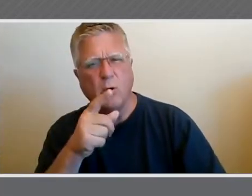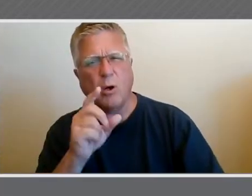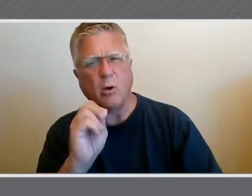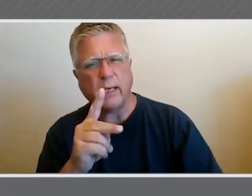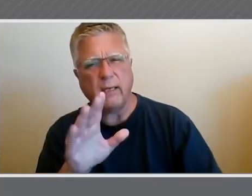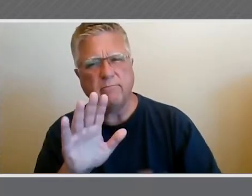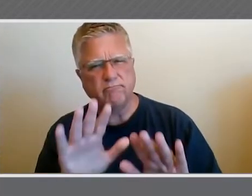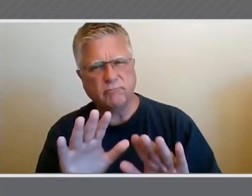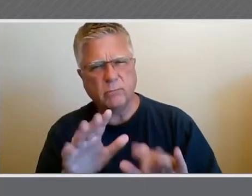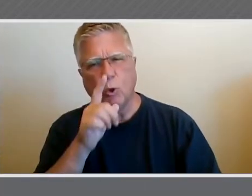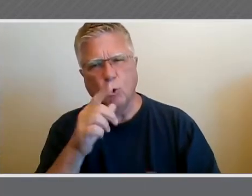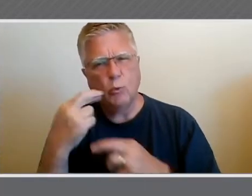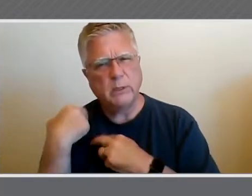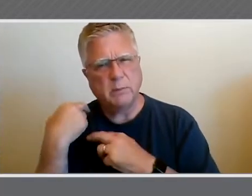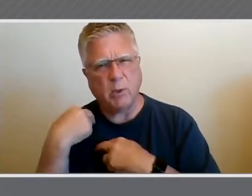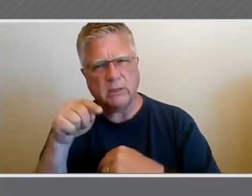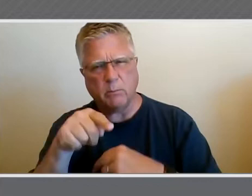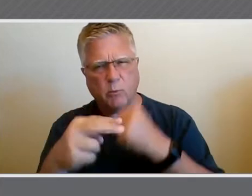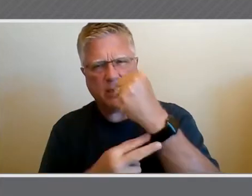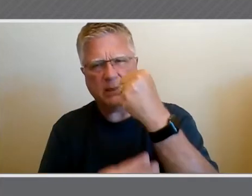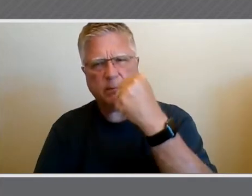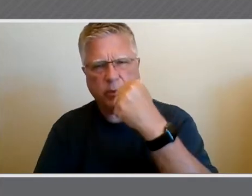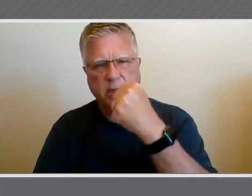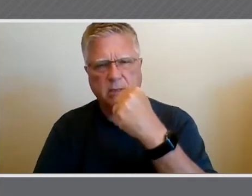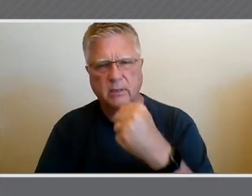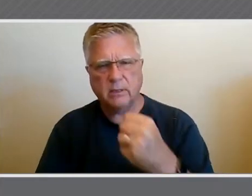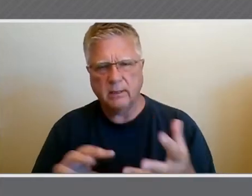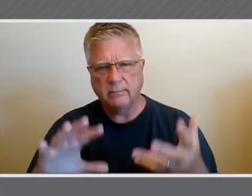this bridge? It can get confusing.